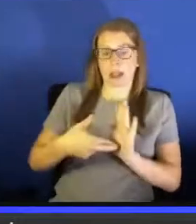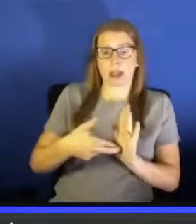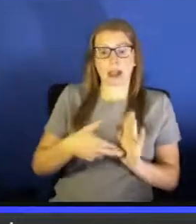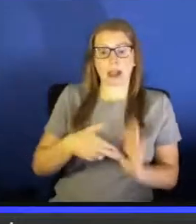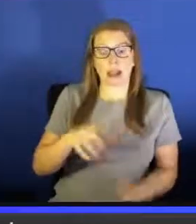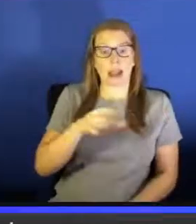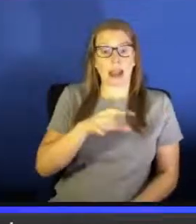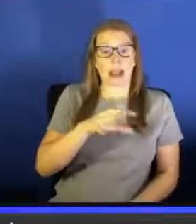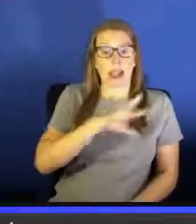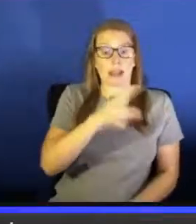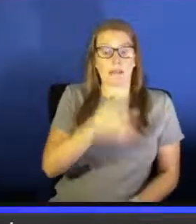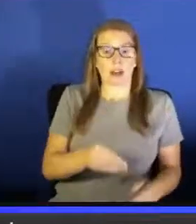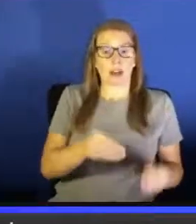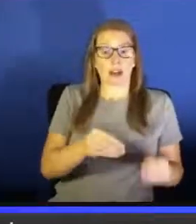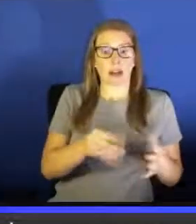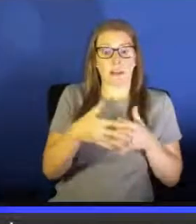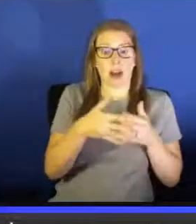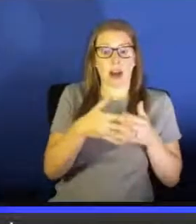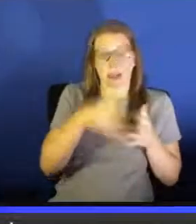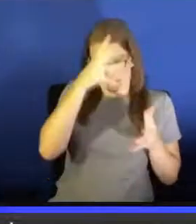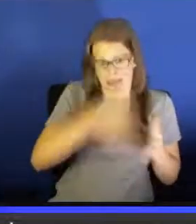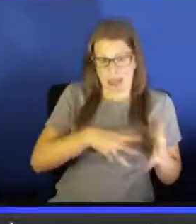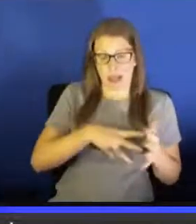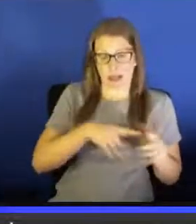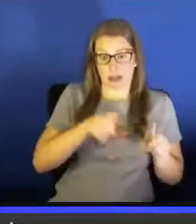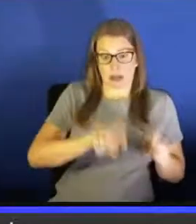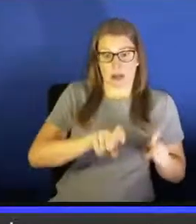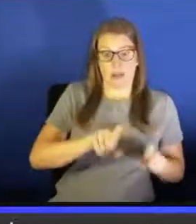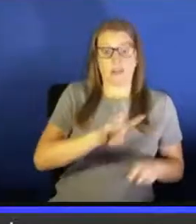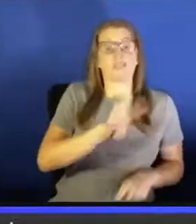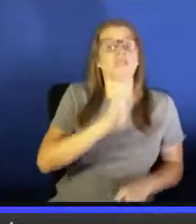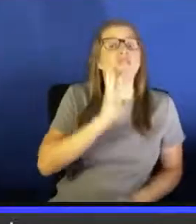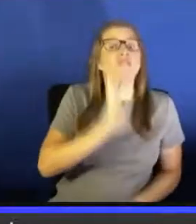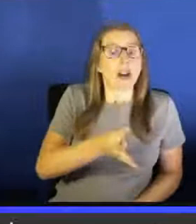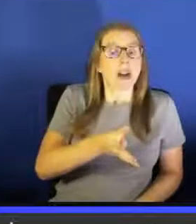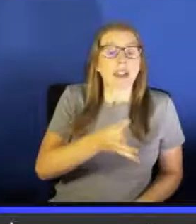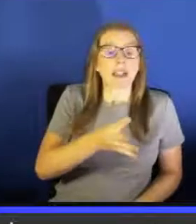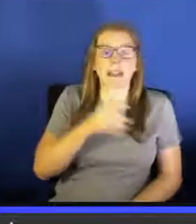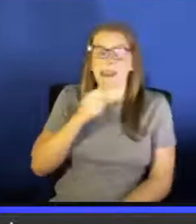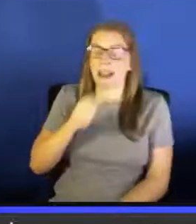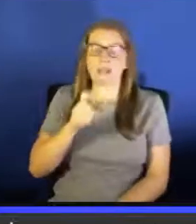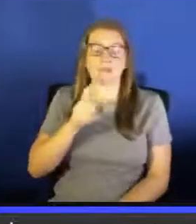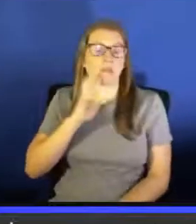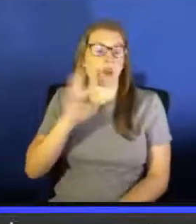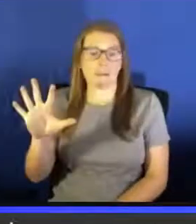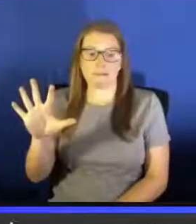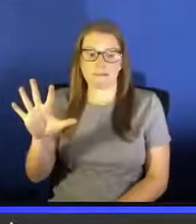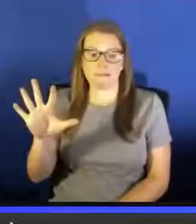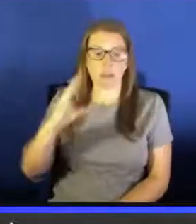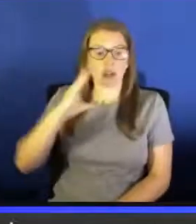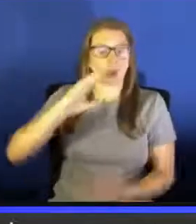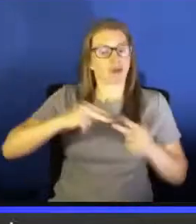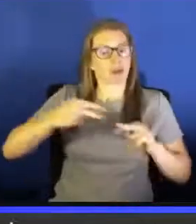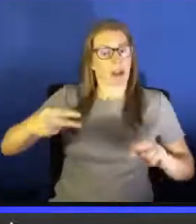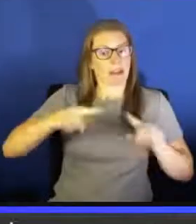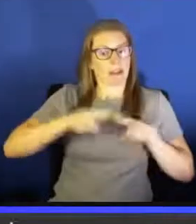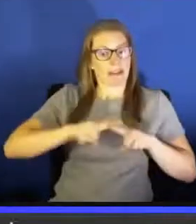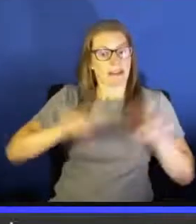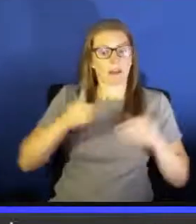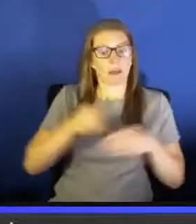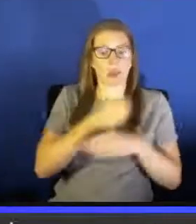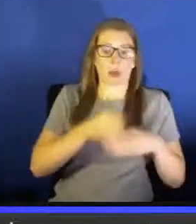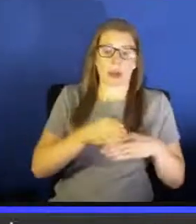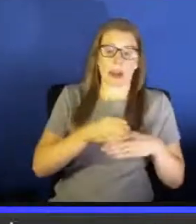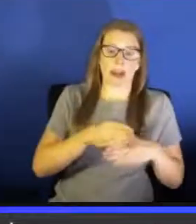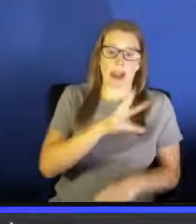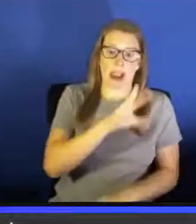be screened at age 40 as opposed to 45. We know there are certain genetic differences between African American men